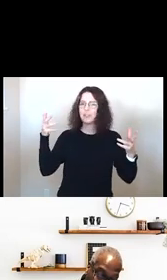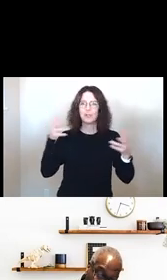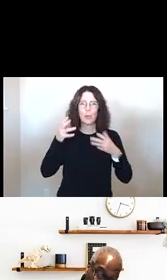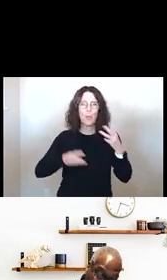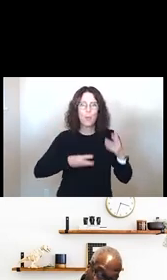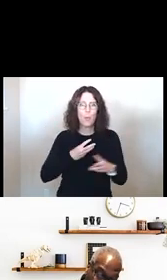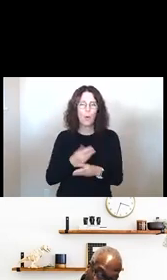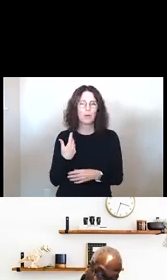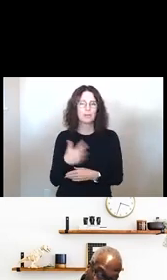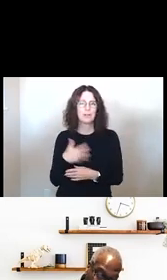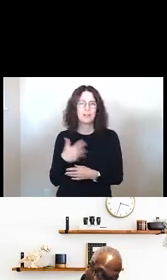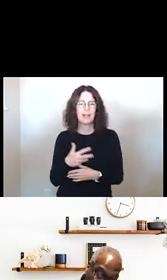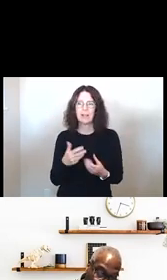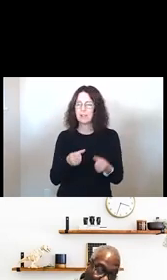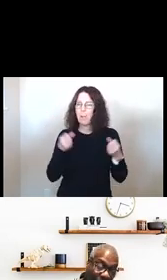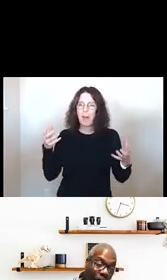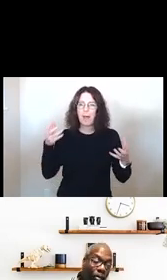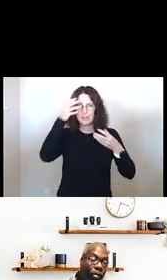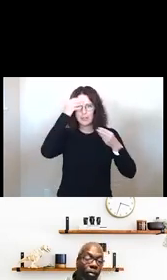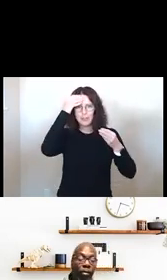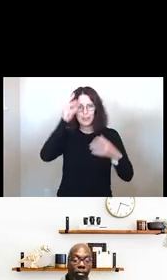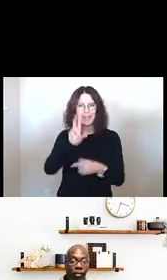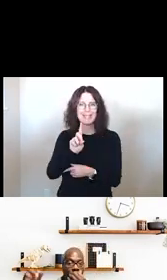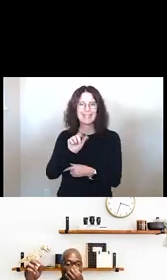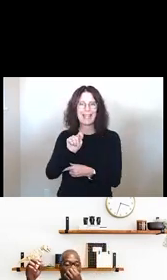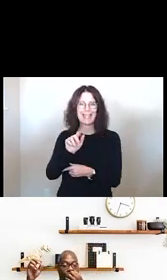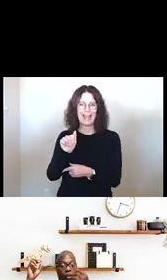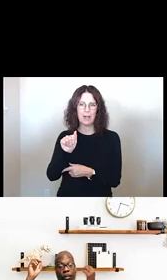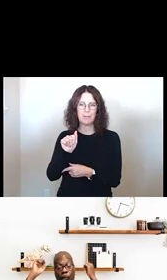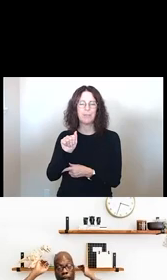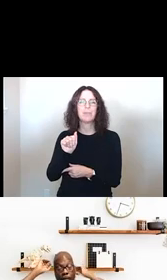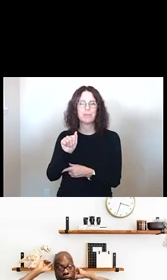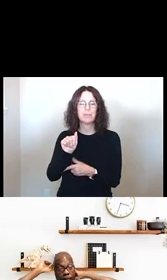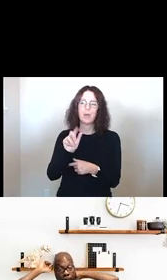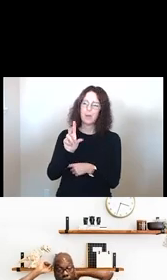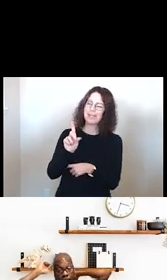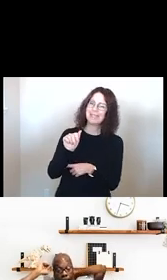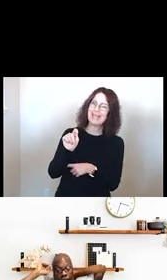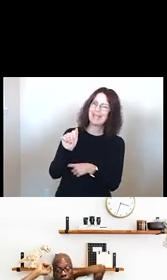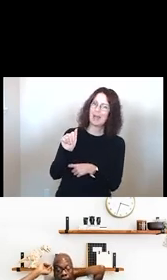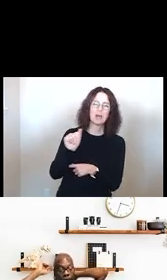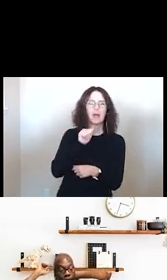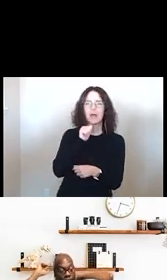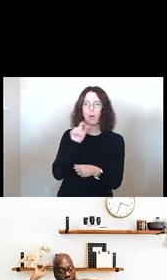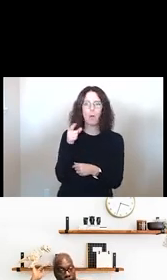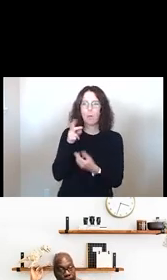rich in terms of data. And when I say it about data, I'm not just talking about standard